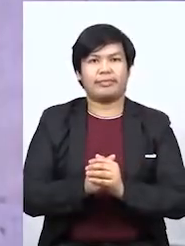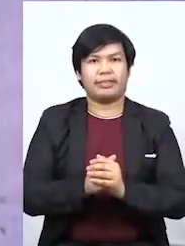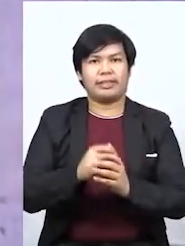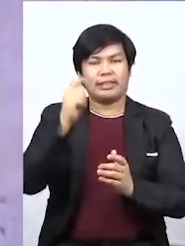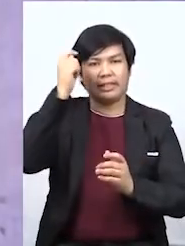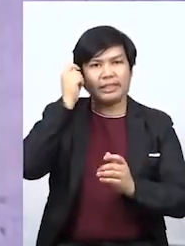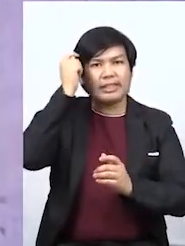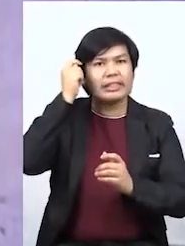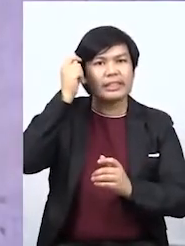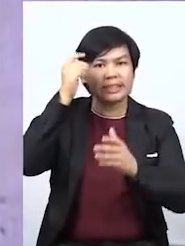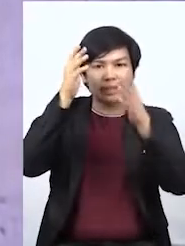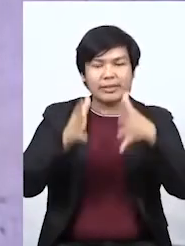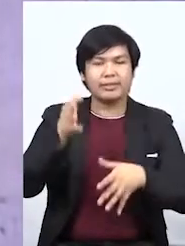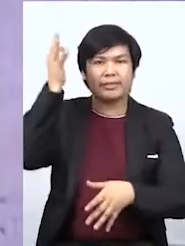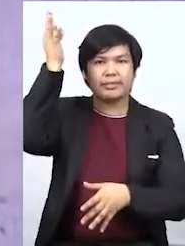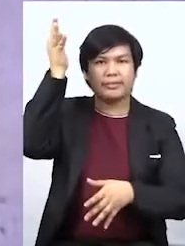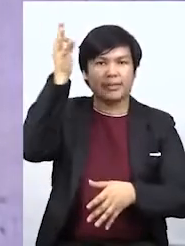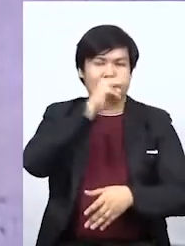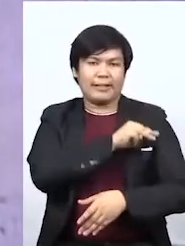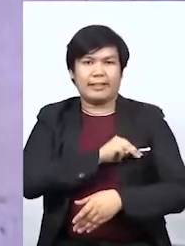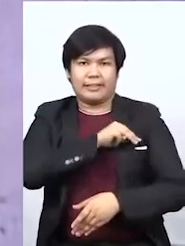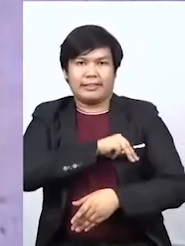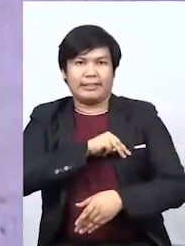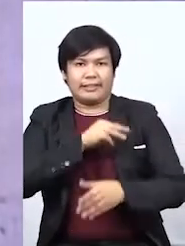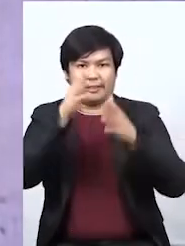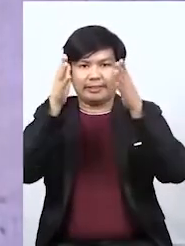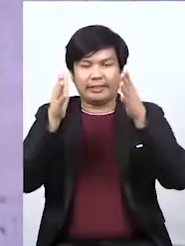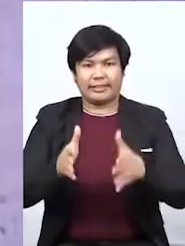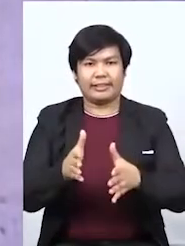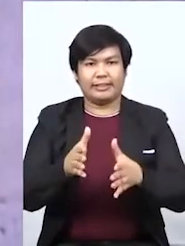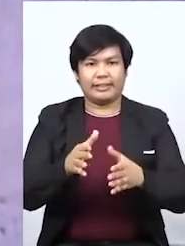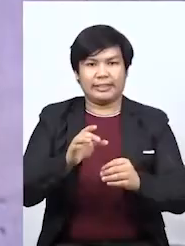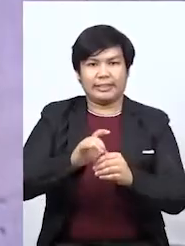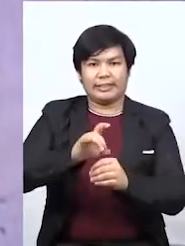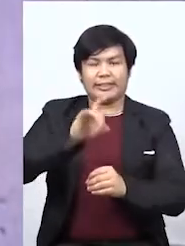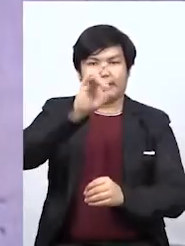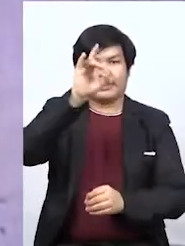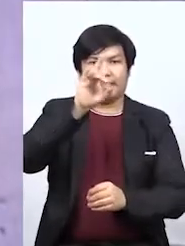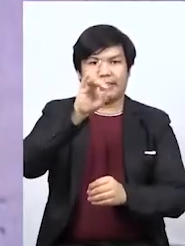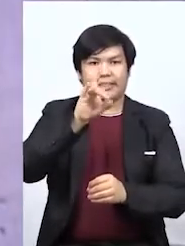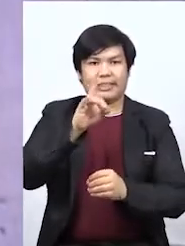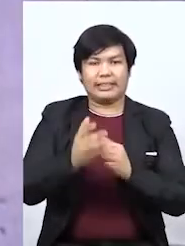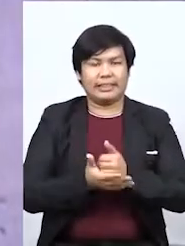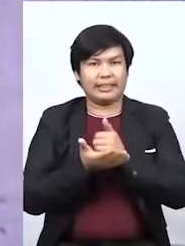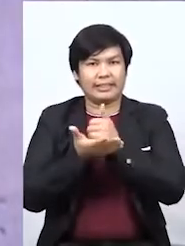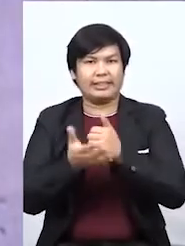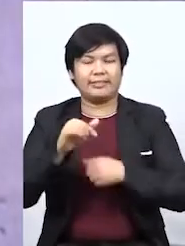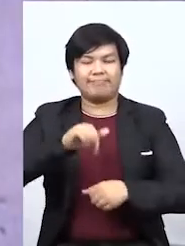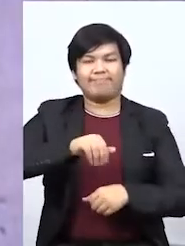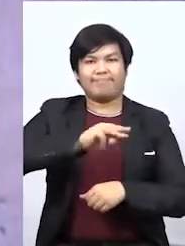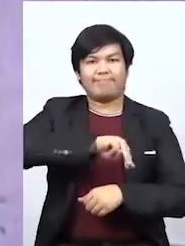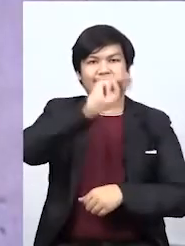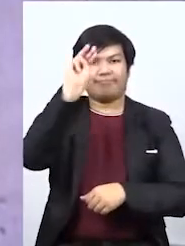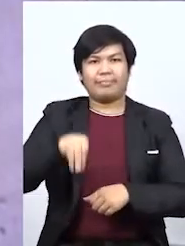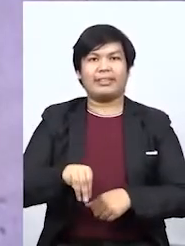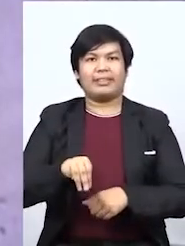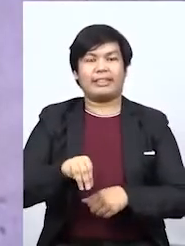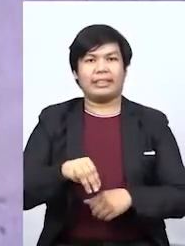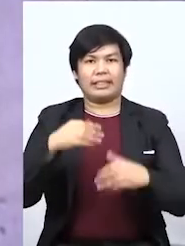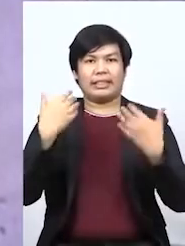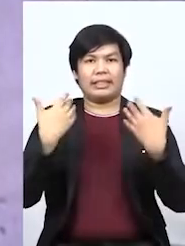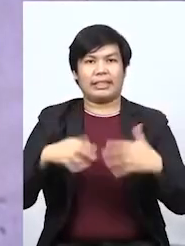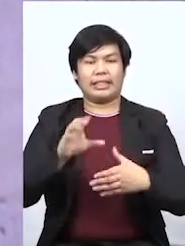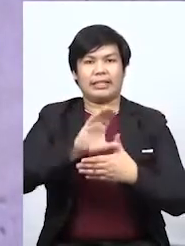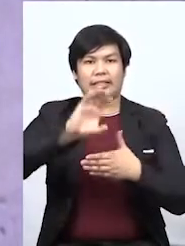theologian Pastor missionary and Spirituality coach based in Manila he finished his